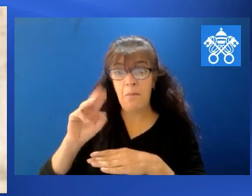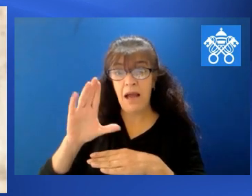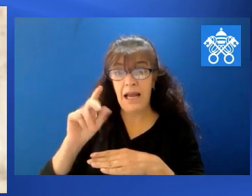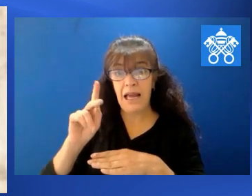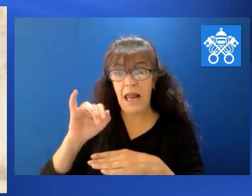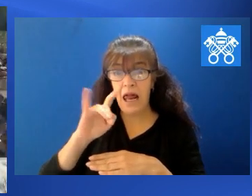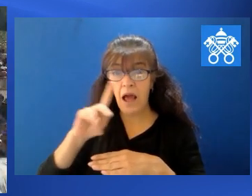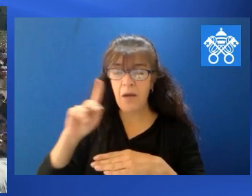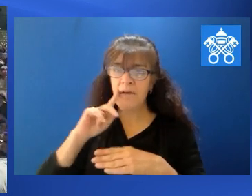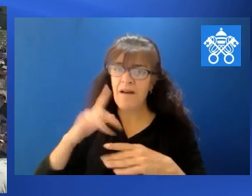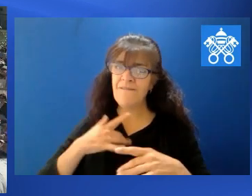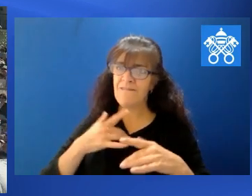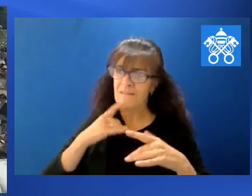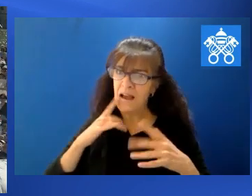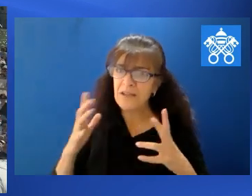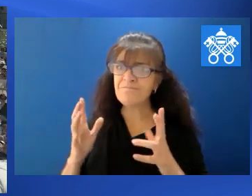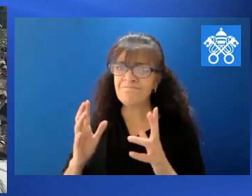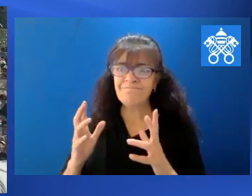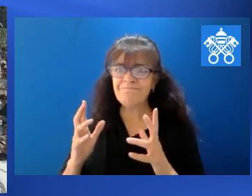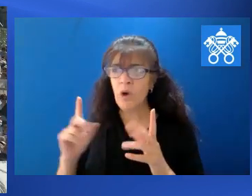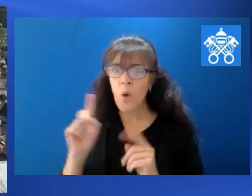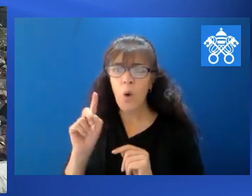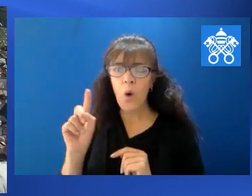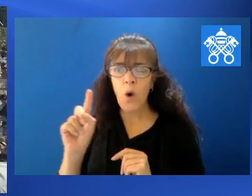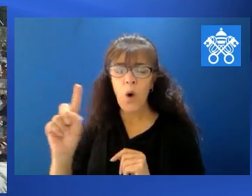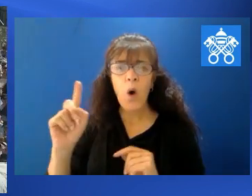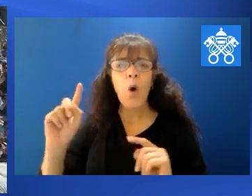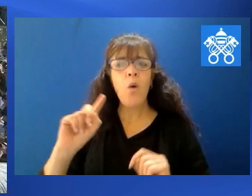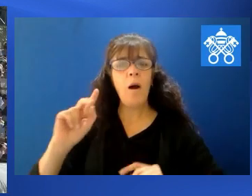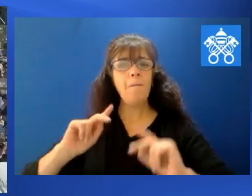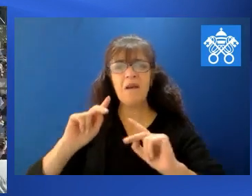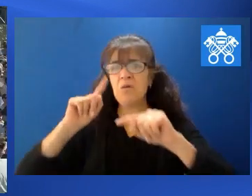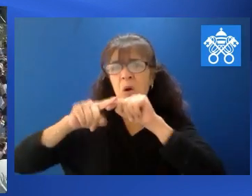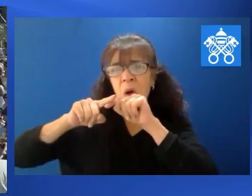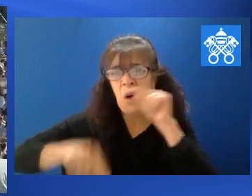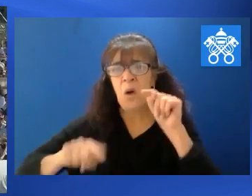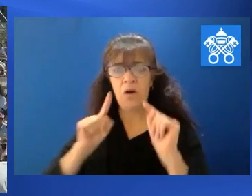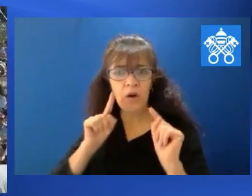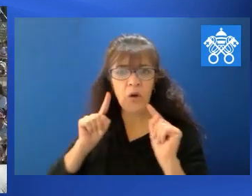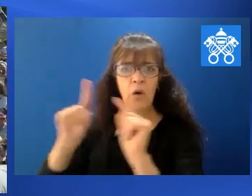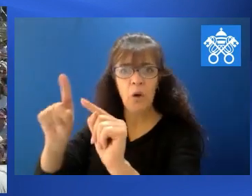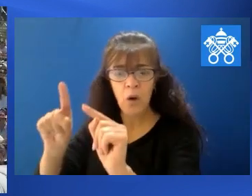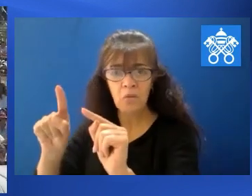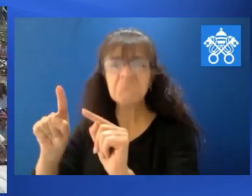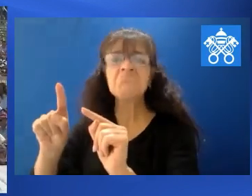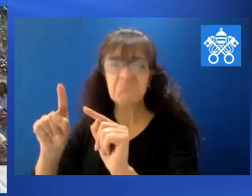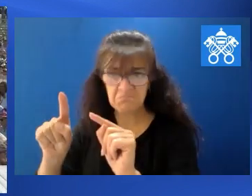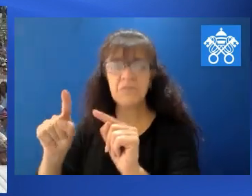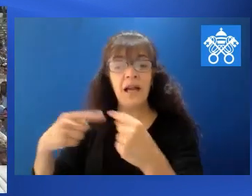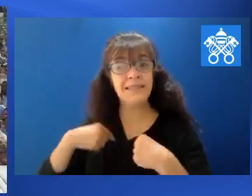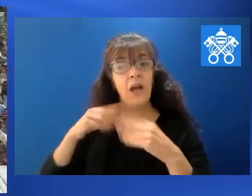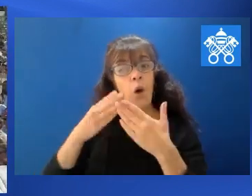to go where others refused to go or were even unable to go. And she opened her first school on the Feast of St. Joseph in